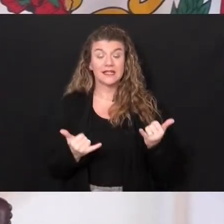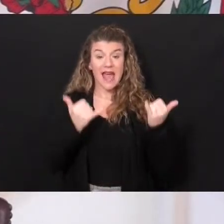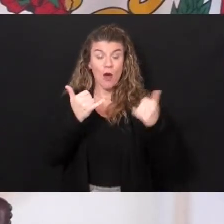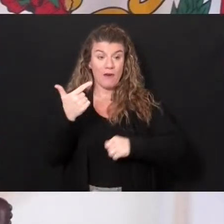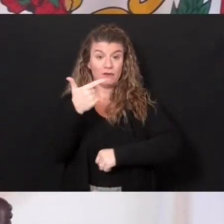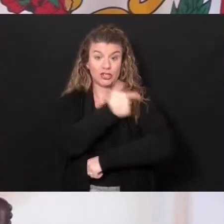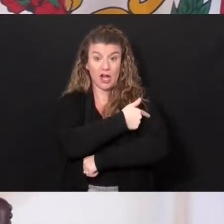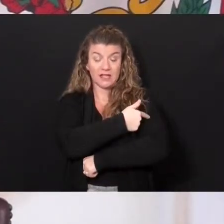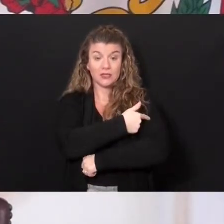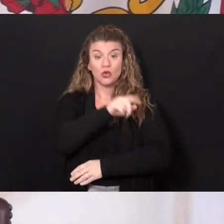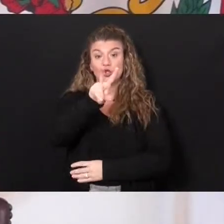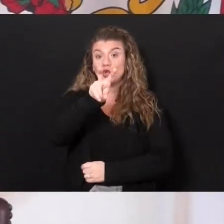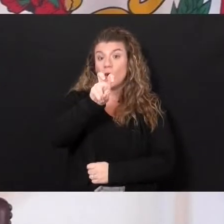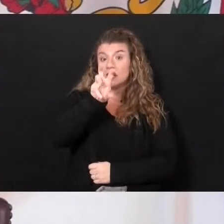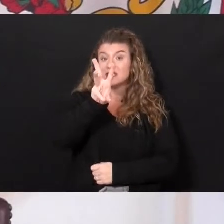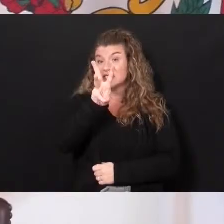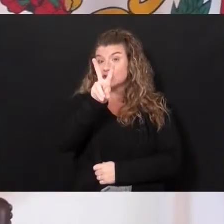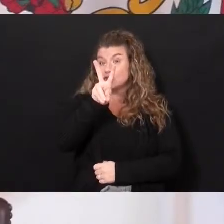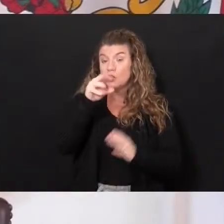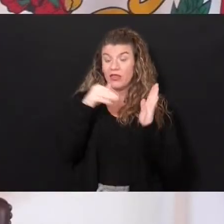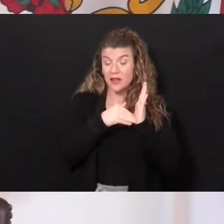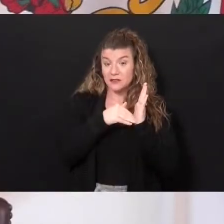to